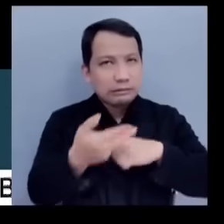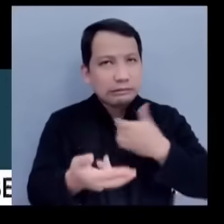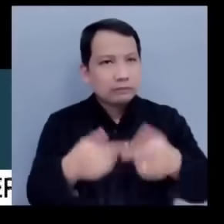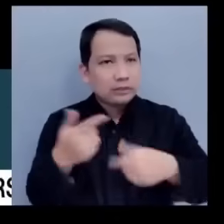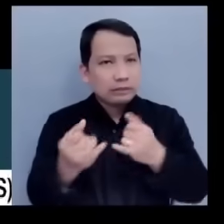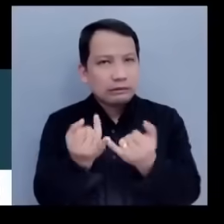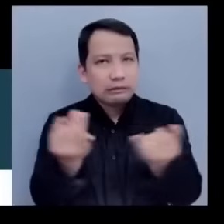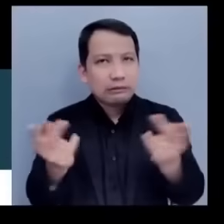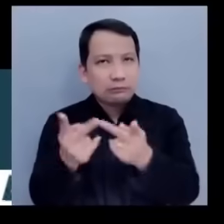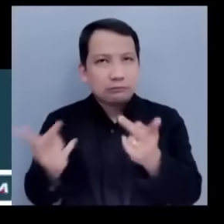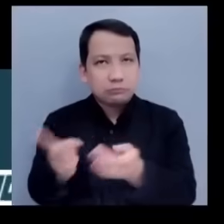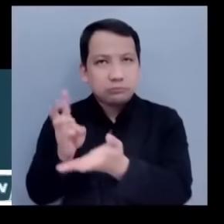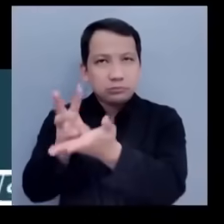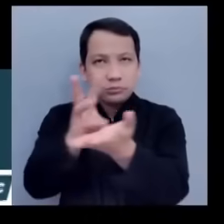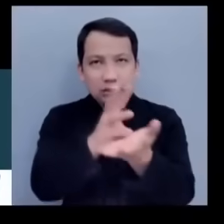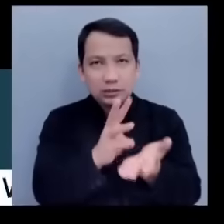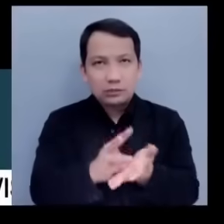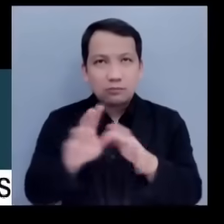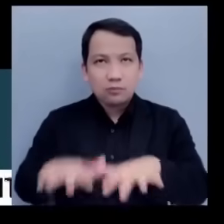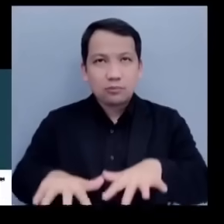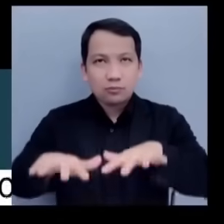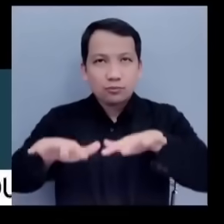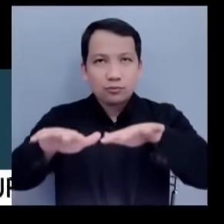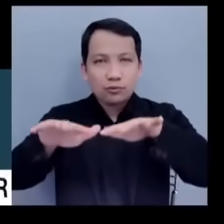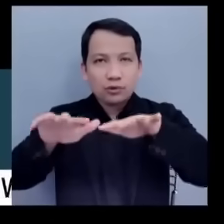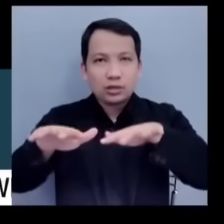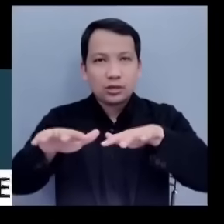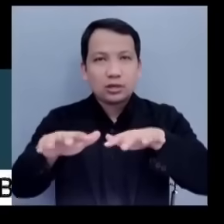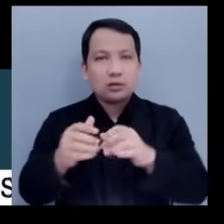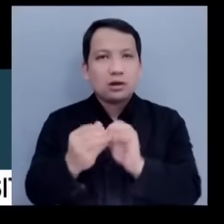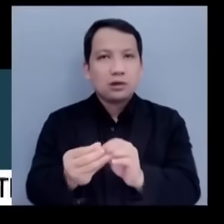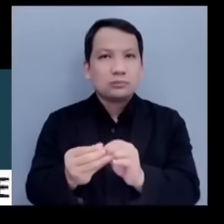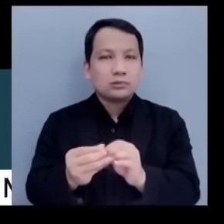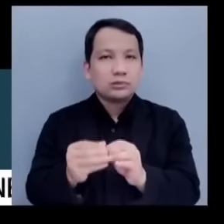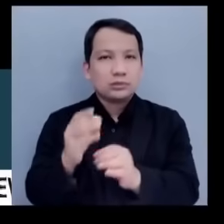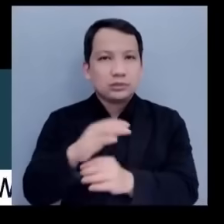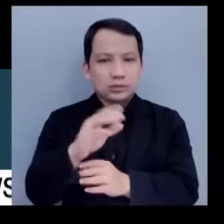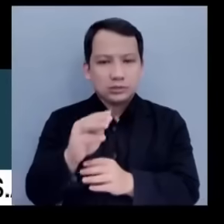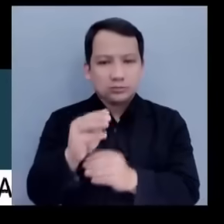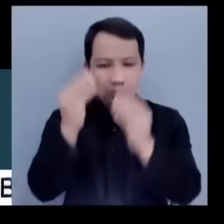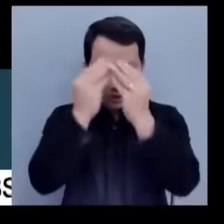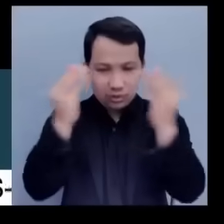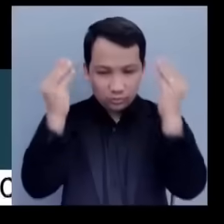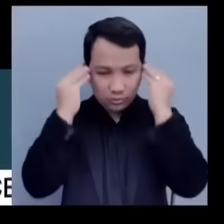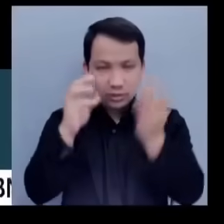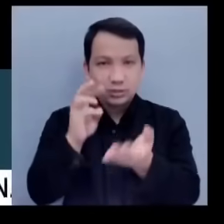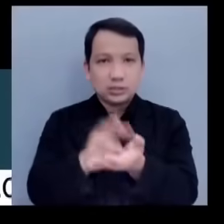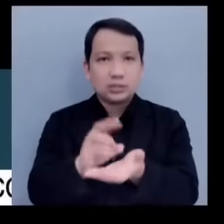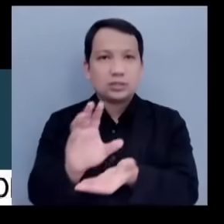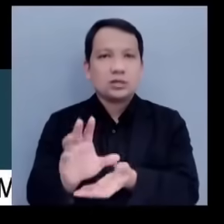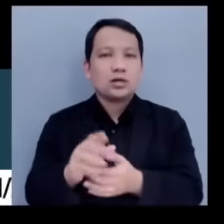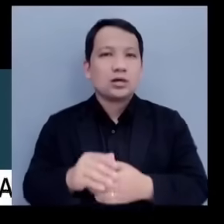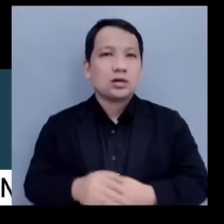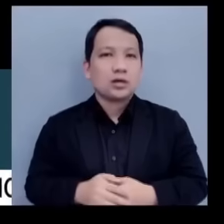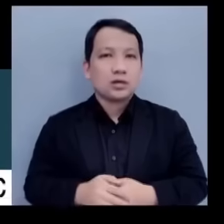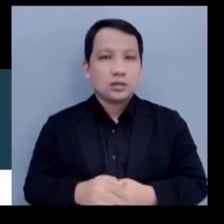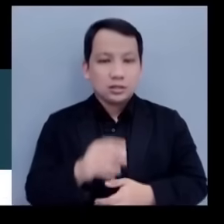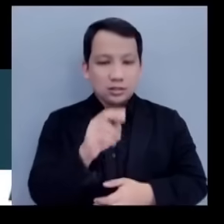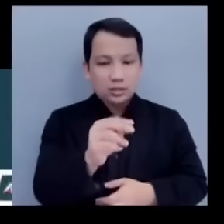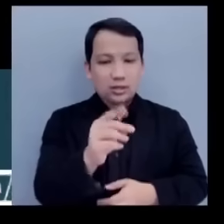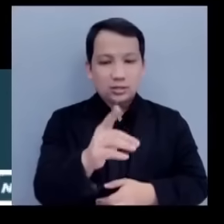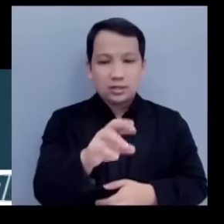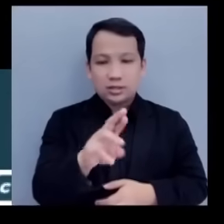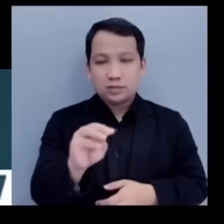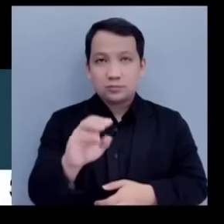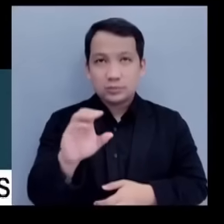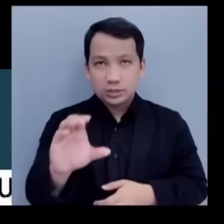were also flooded anew in Cebu, such as major thoroughfares in Mandawi City. Its City Disaster Risk Reduction and Management Office noted